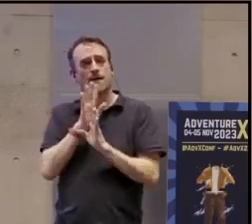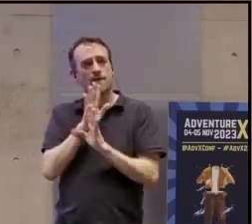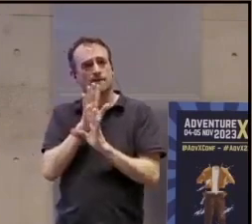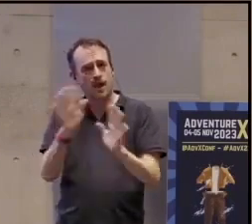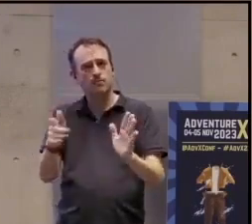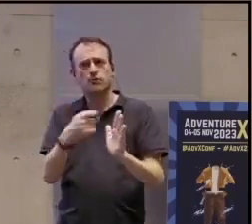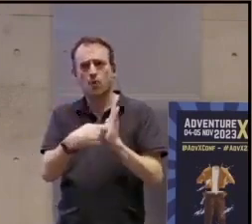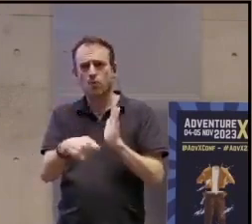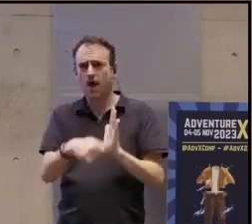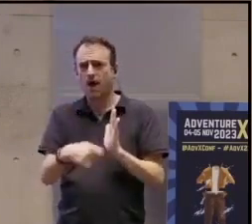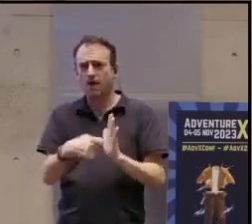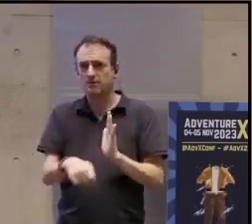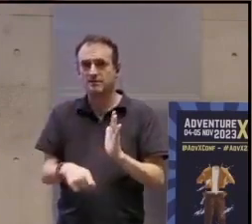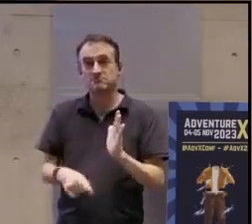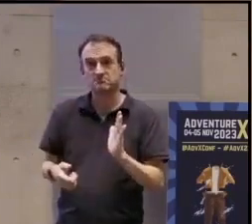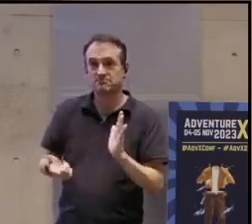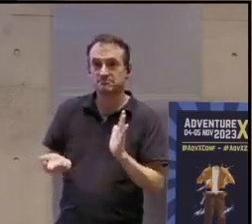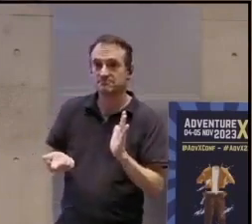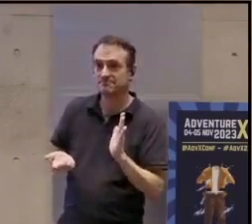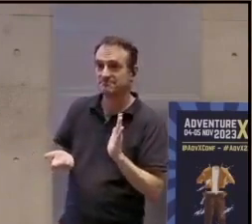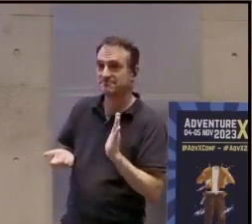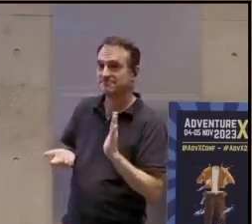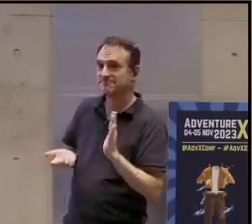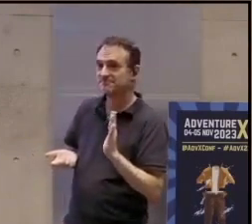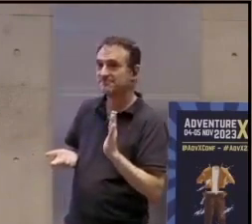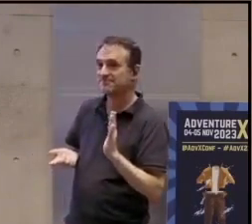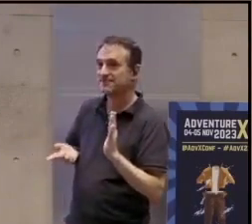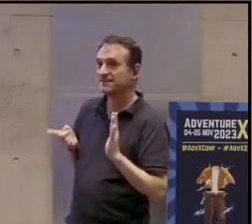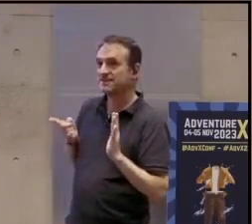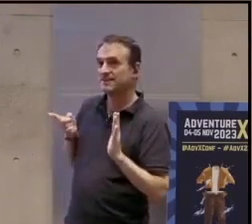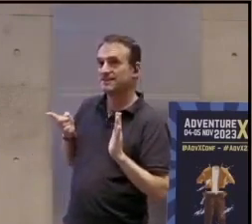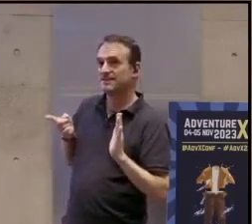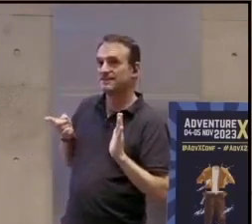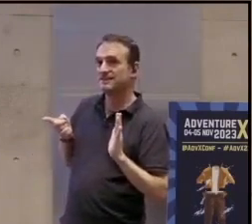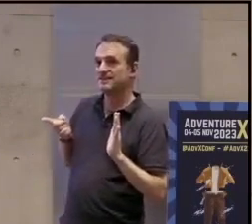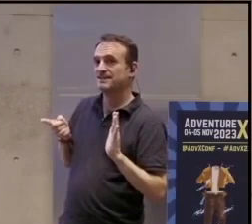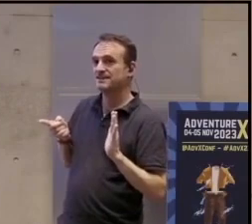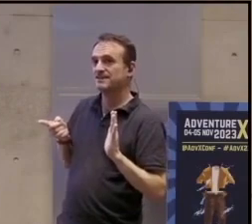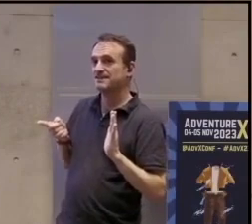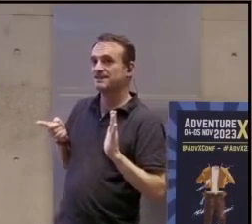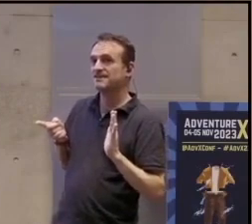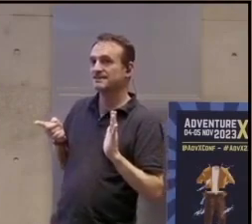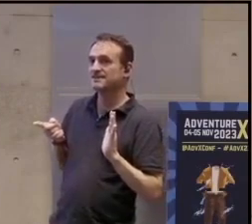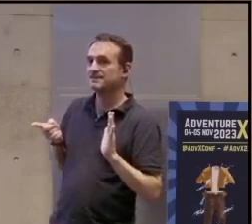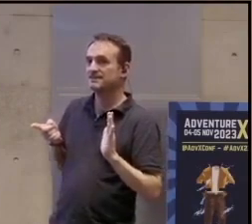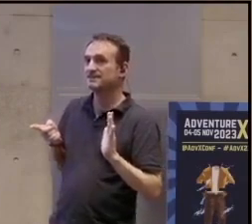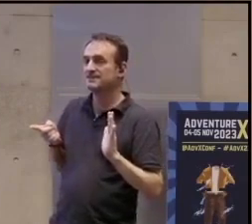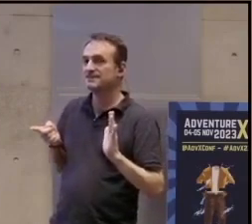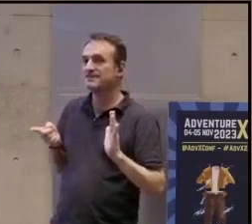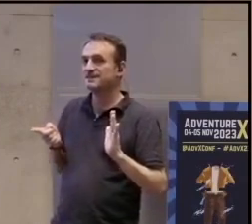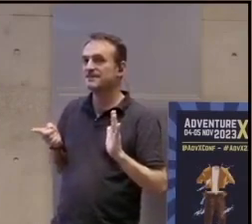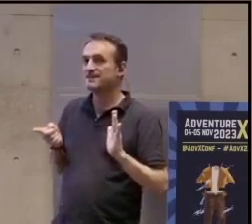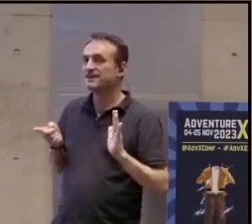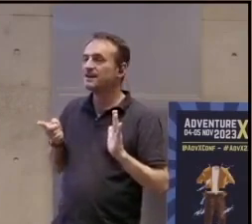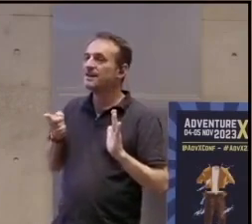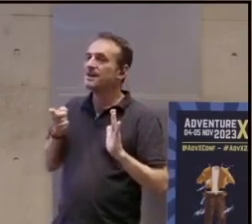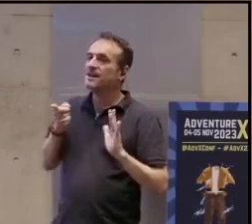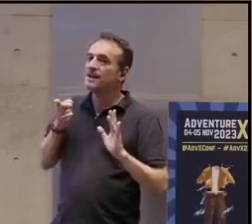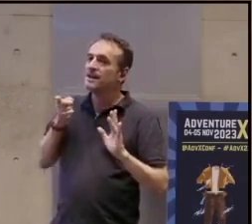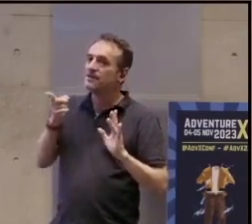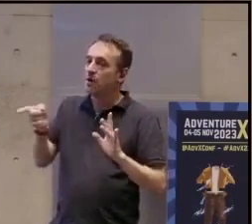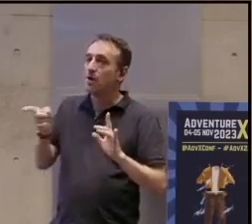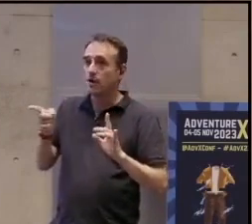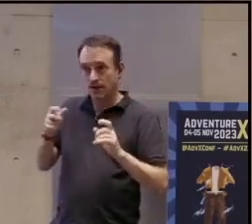author. So what happened here is, and he got called out quite quickly soon after it was